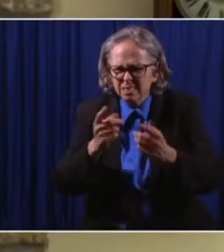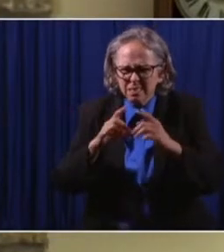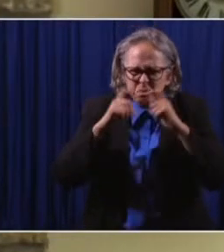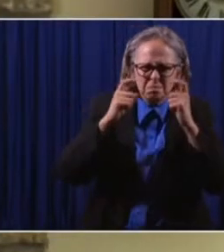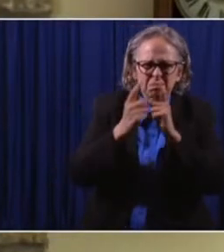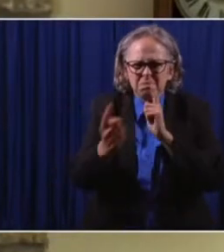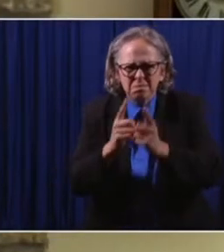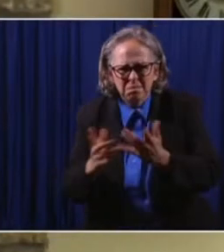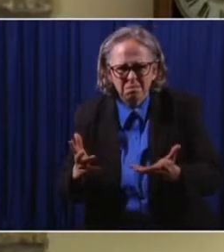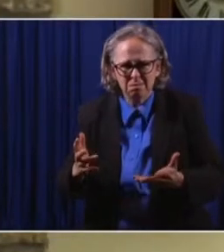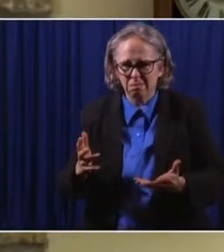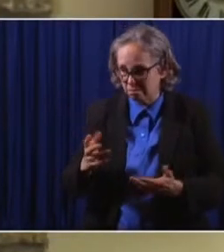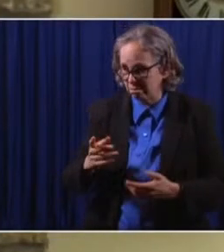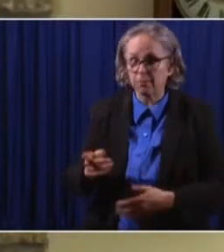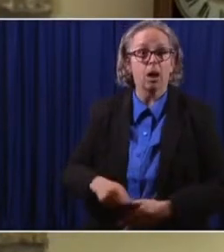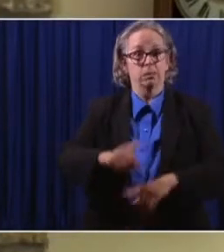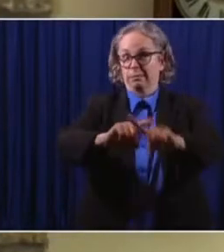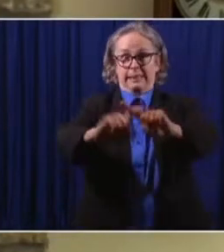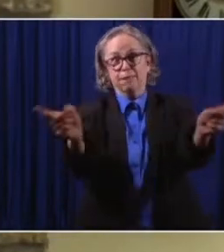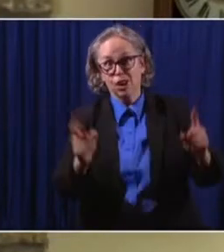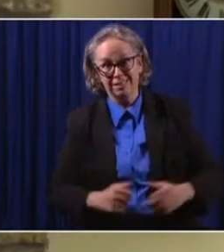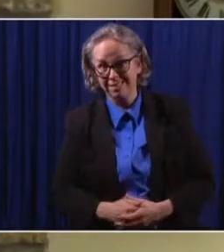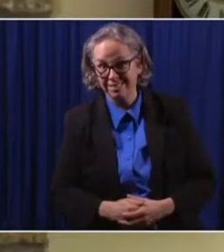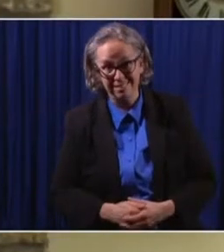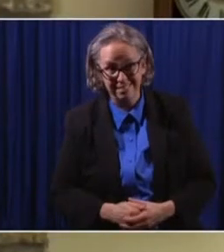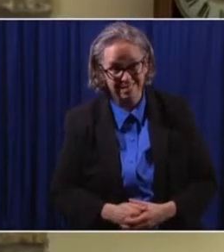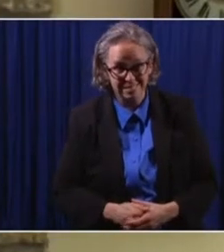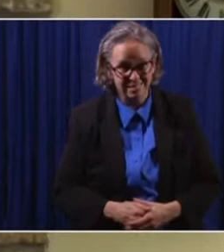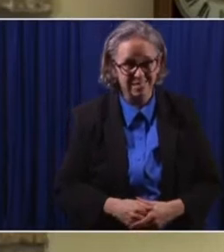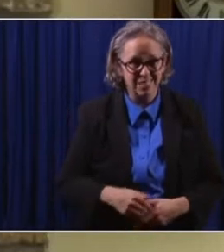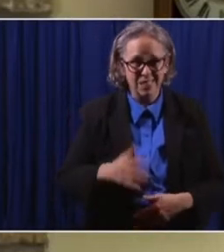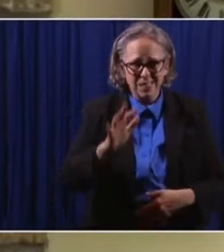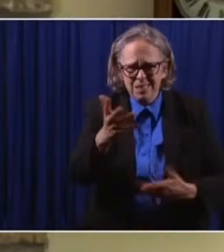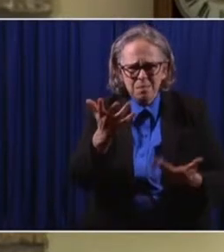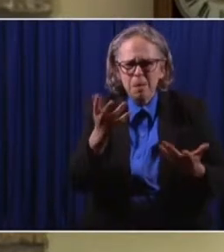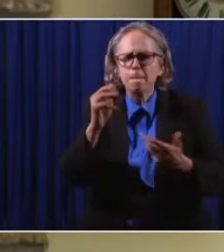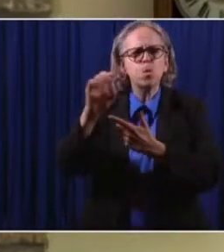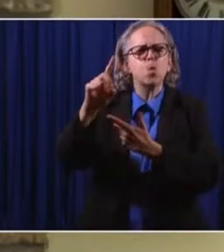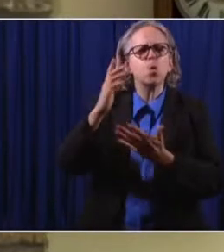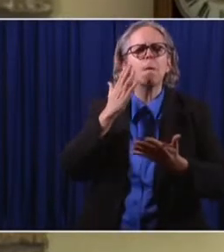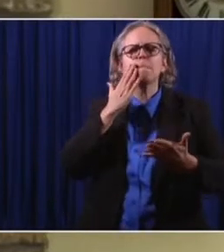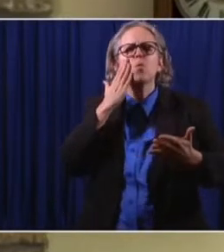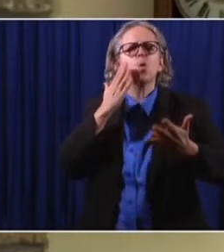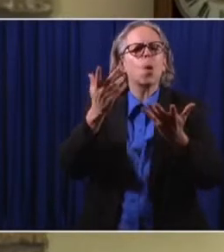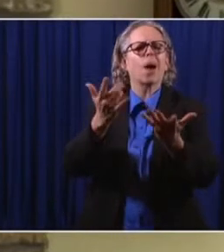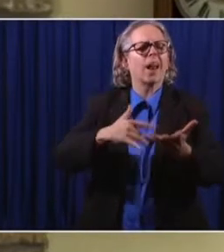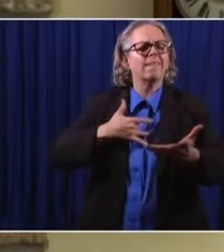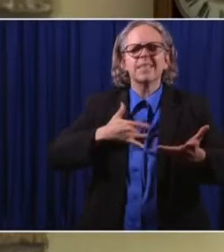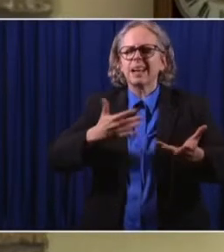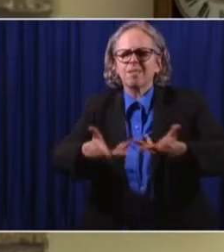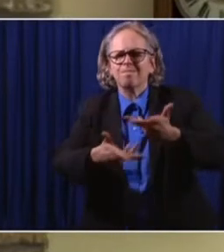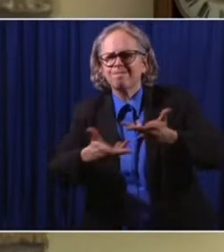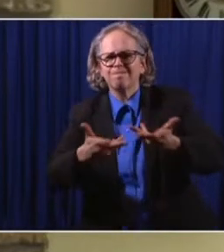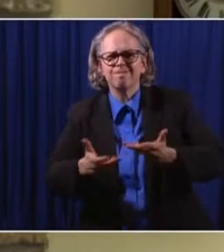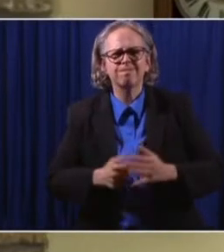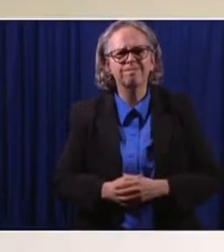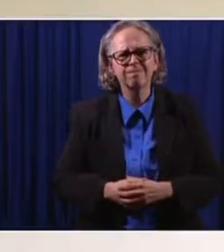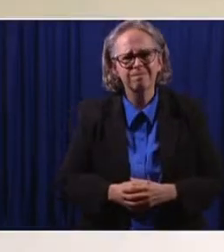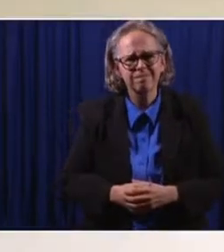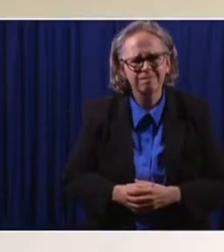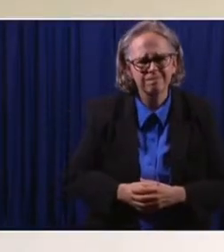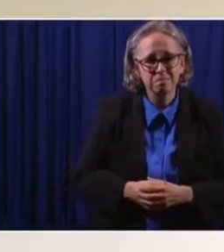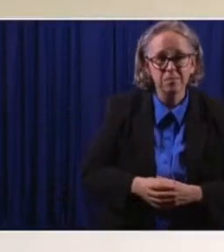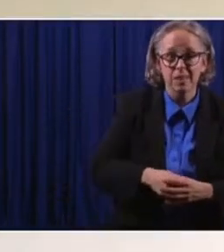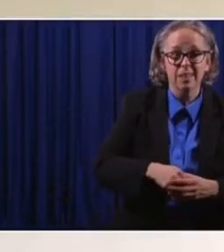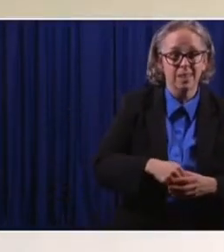it's just different. But I mean, what's the attitude you think among most of the students? I think it's been